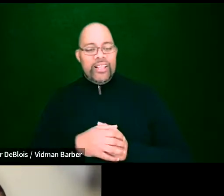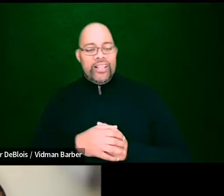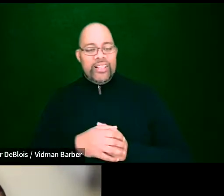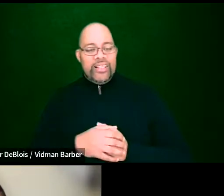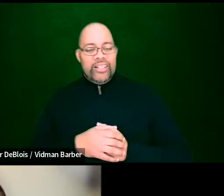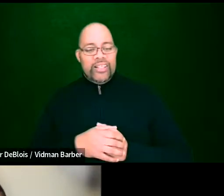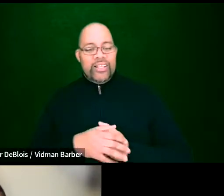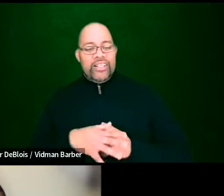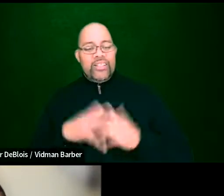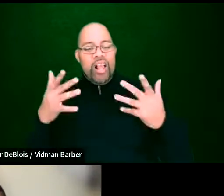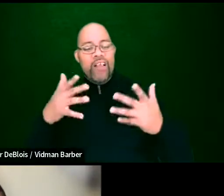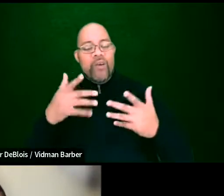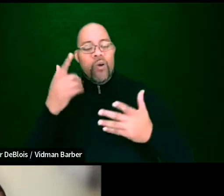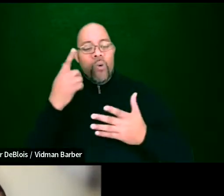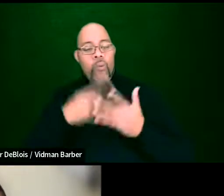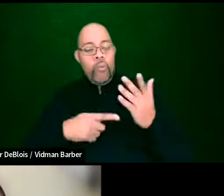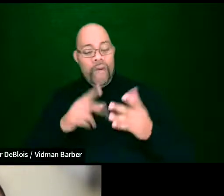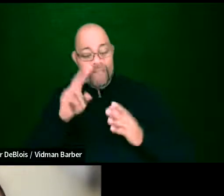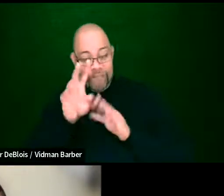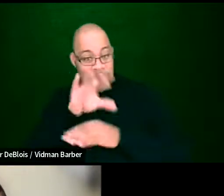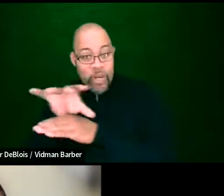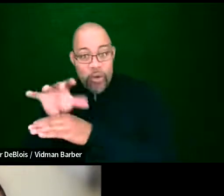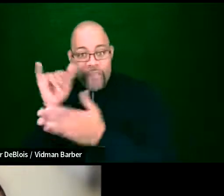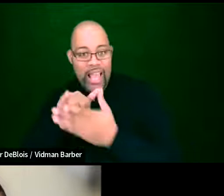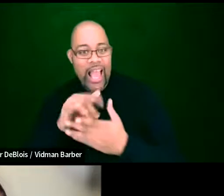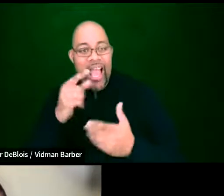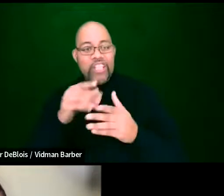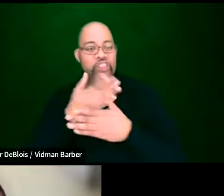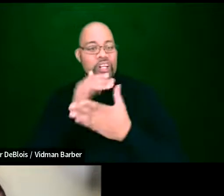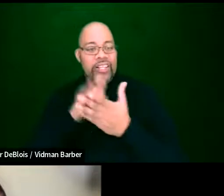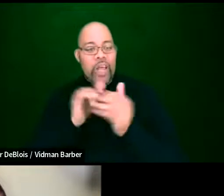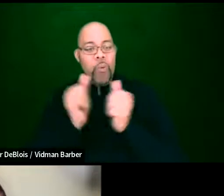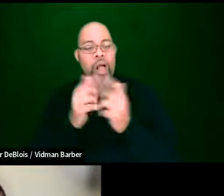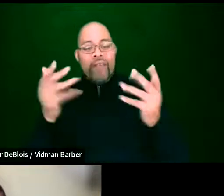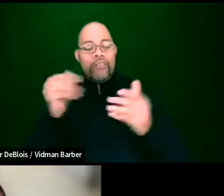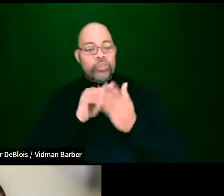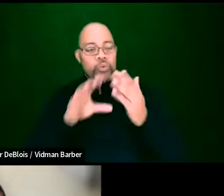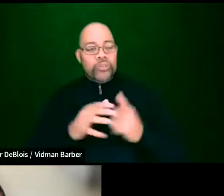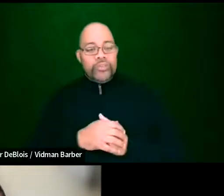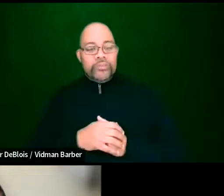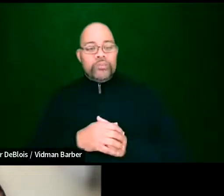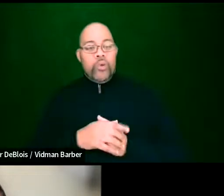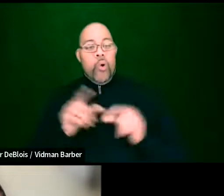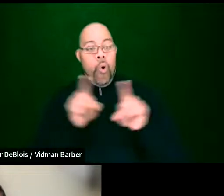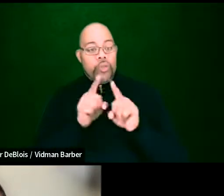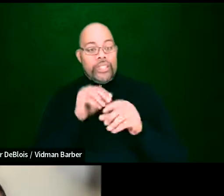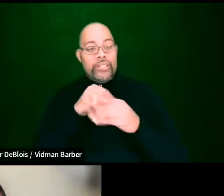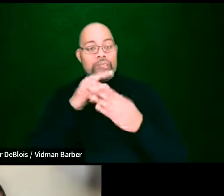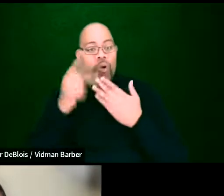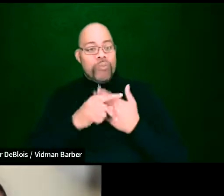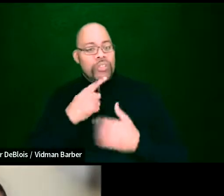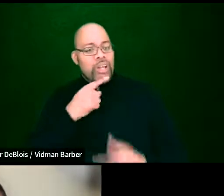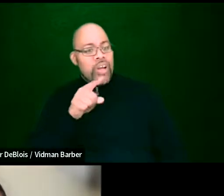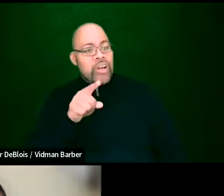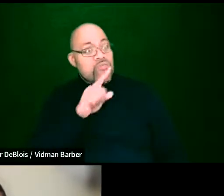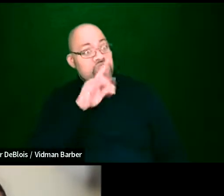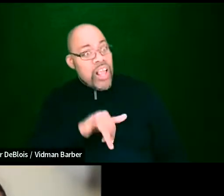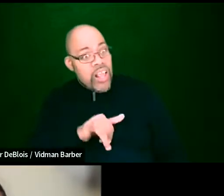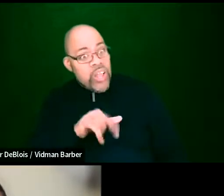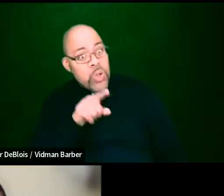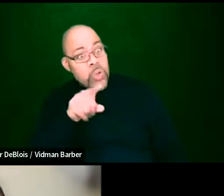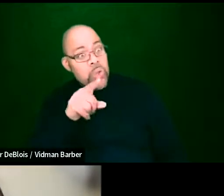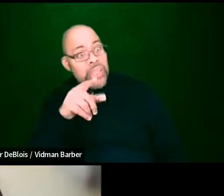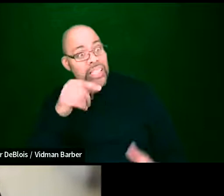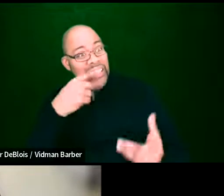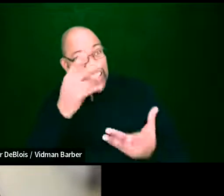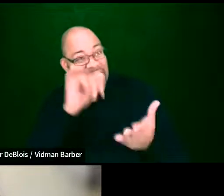we took a lot of photos and a lot of video of that, and then to share those with a lot of the students who are also in the program, and they're like, really? You guys got